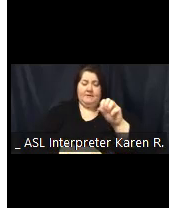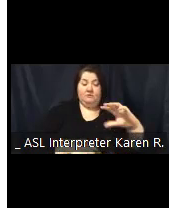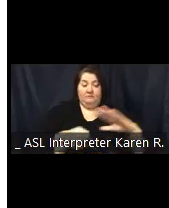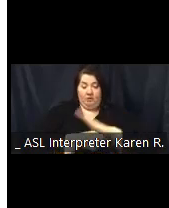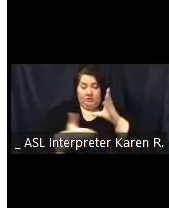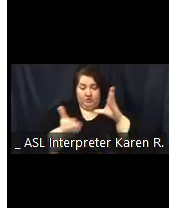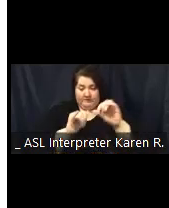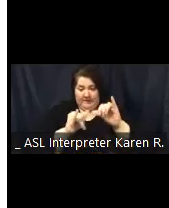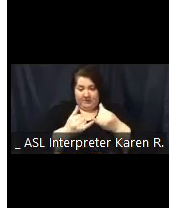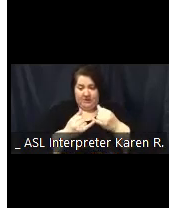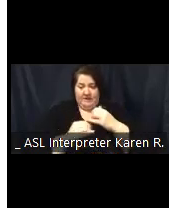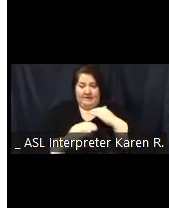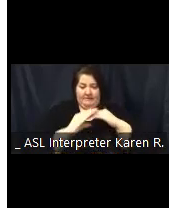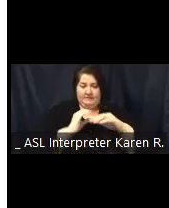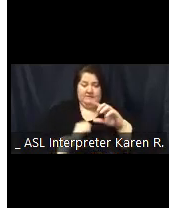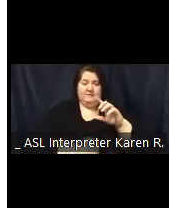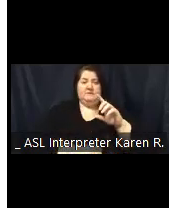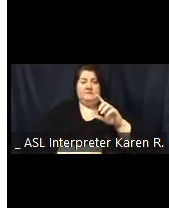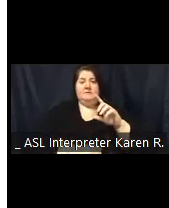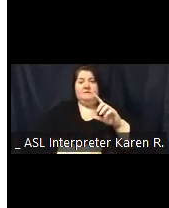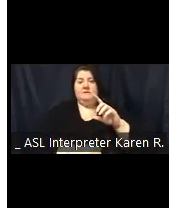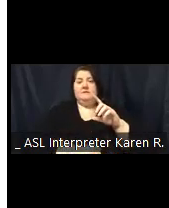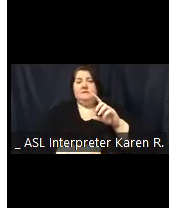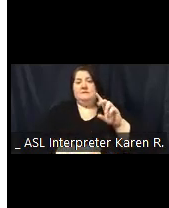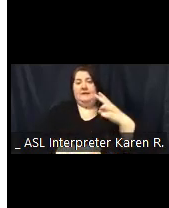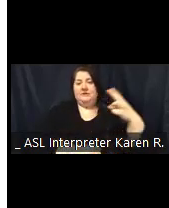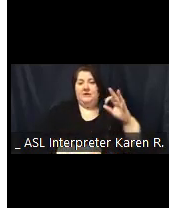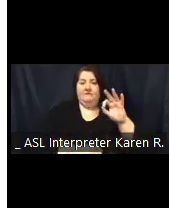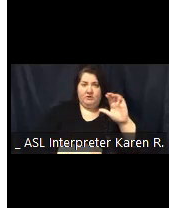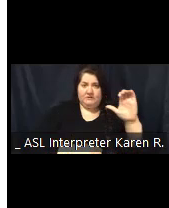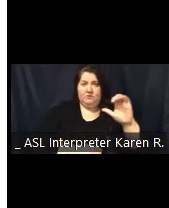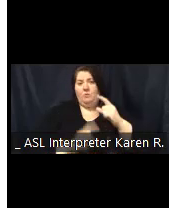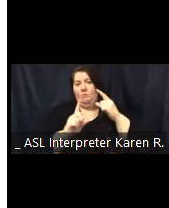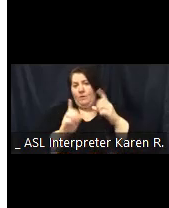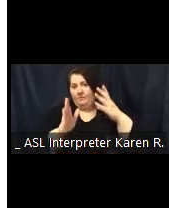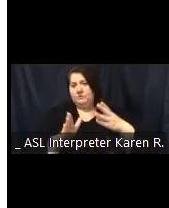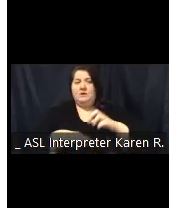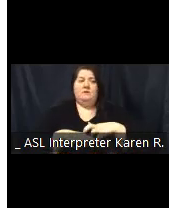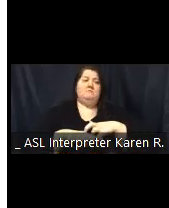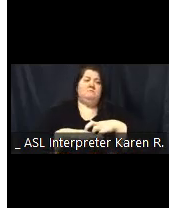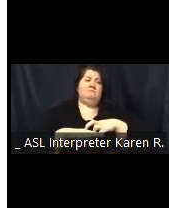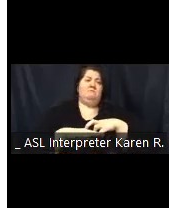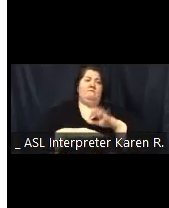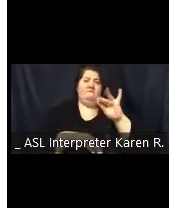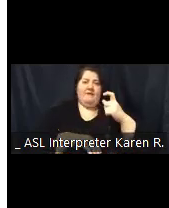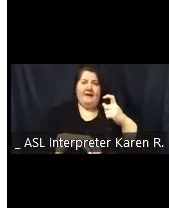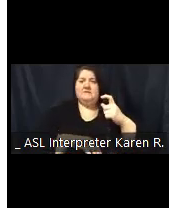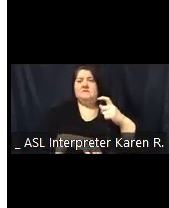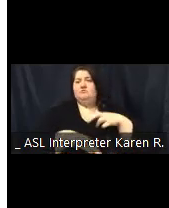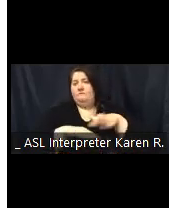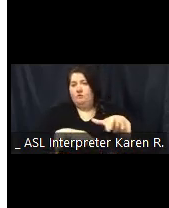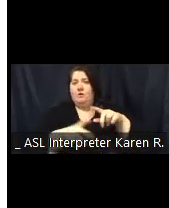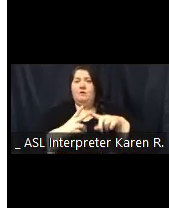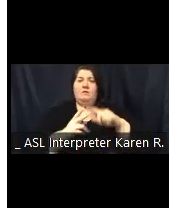the DHH FRC or point person and faxes the referral form and audiology report, including diagnosis.